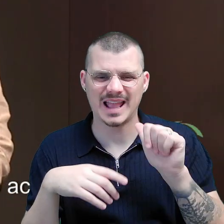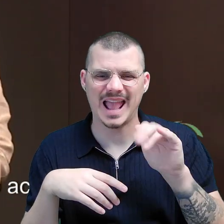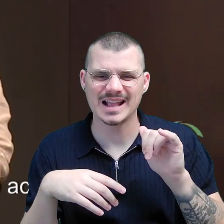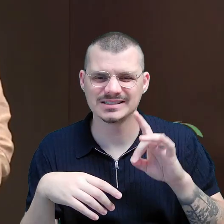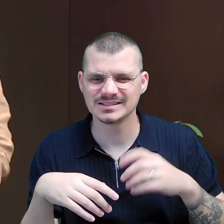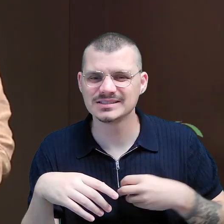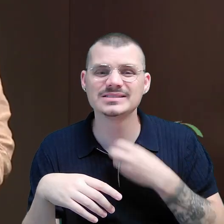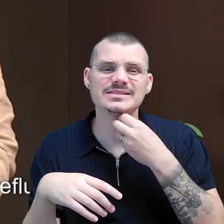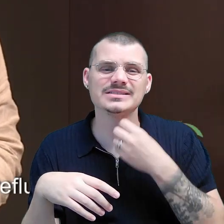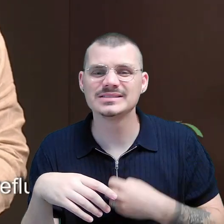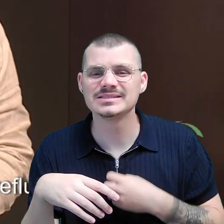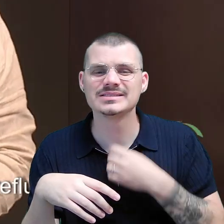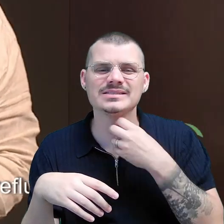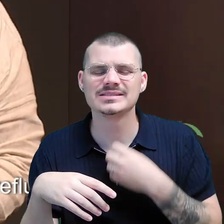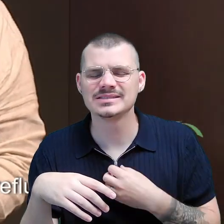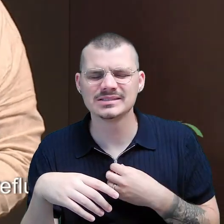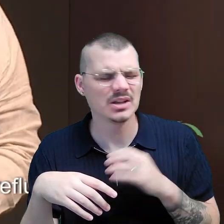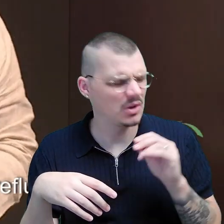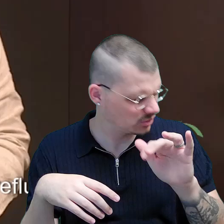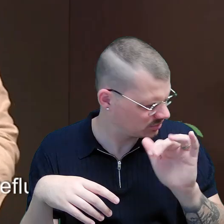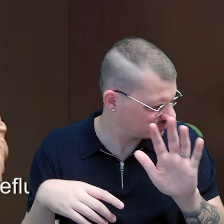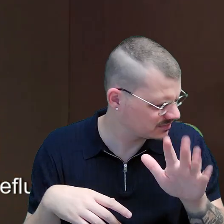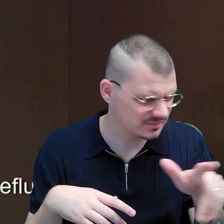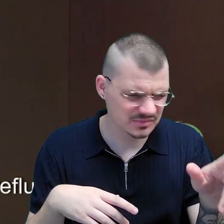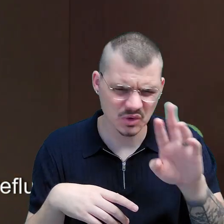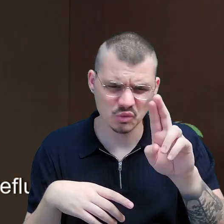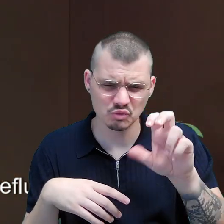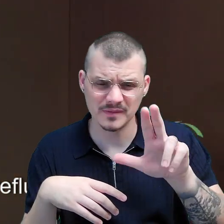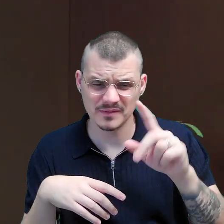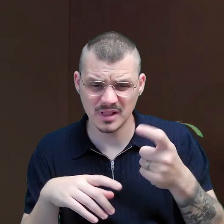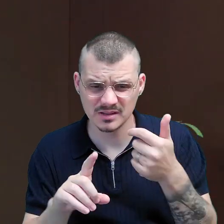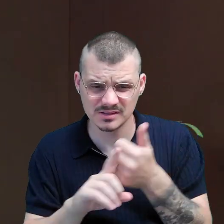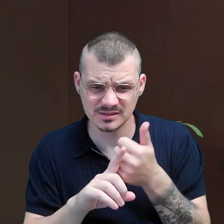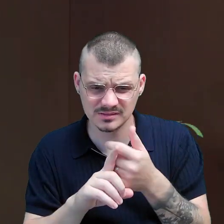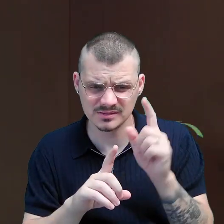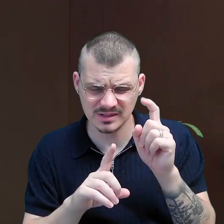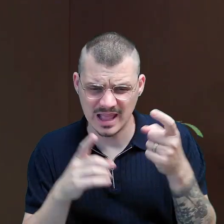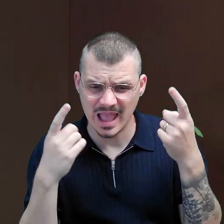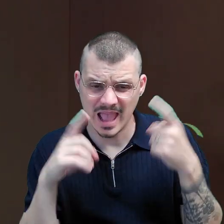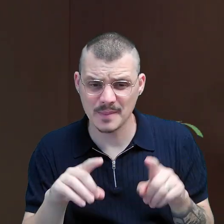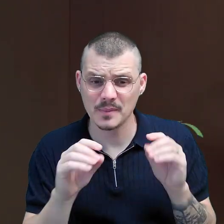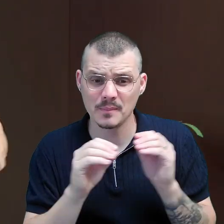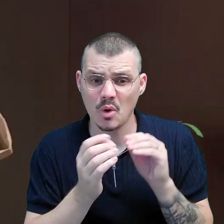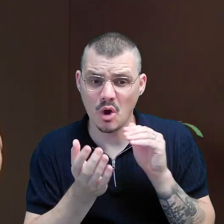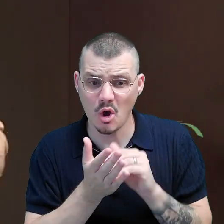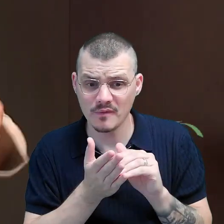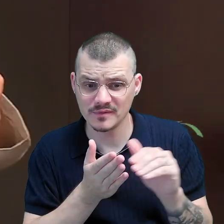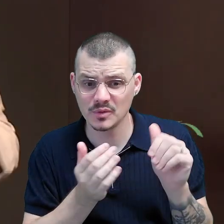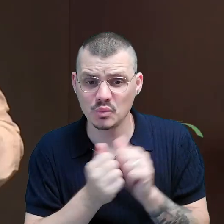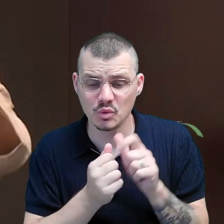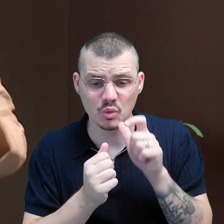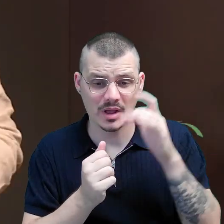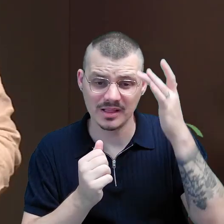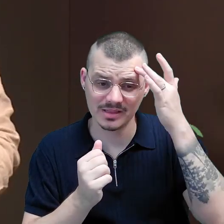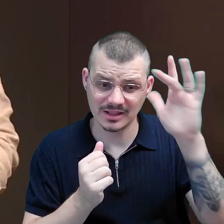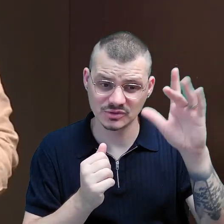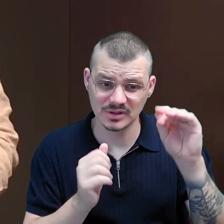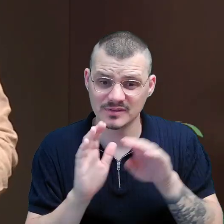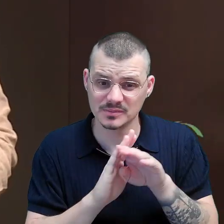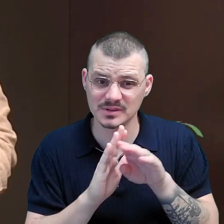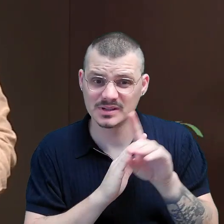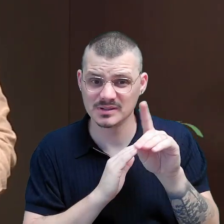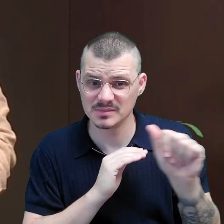up acid. And by the way, does gastroesophageal reflux happen more often to people with intellectual and